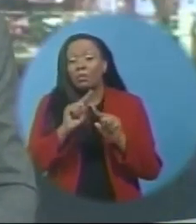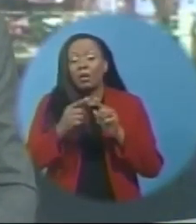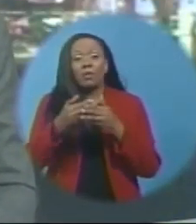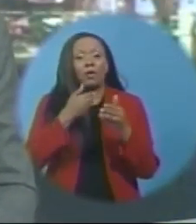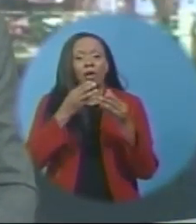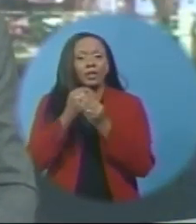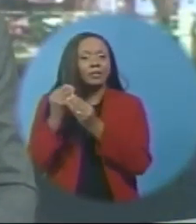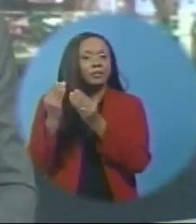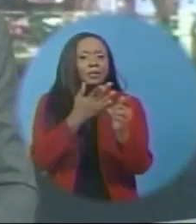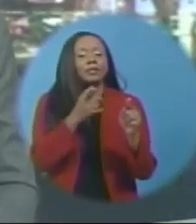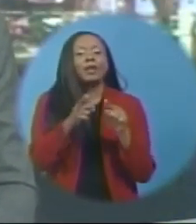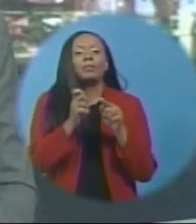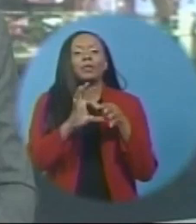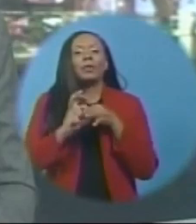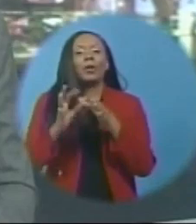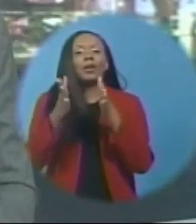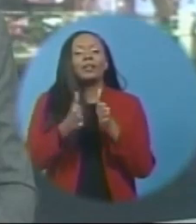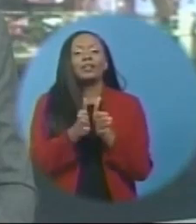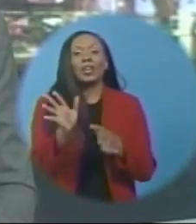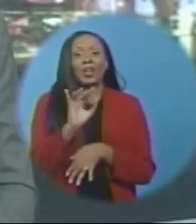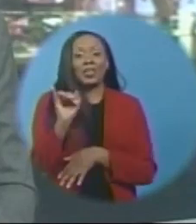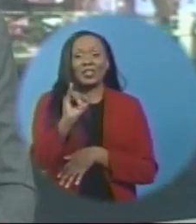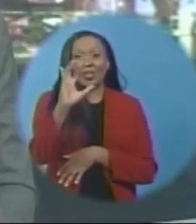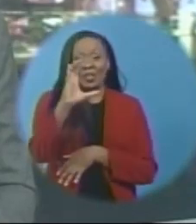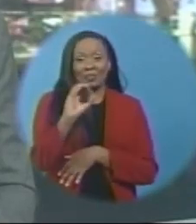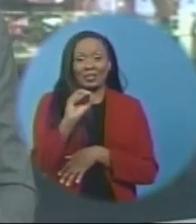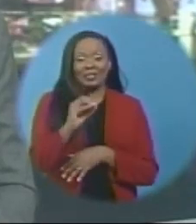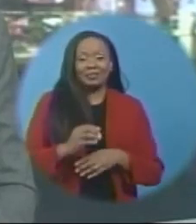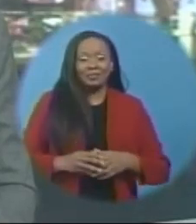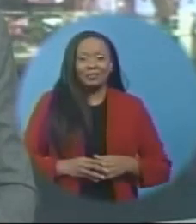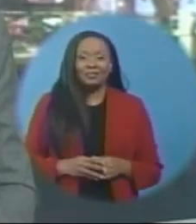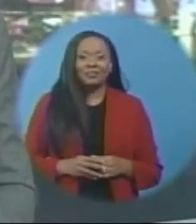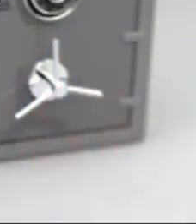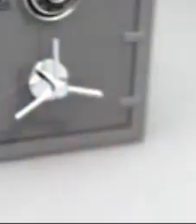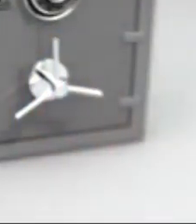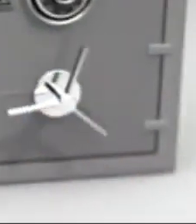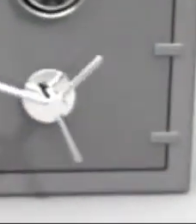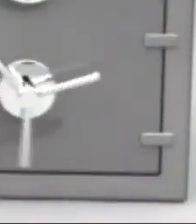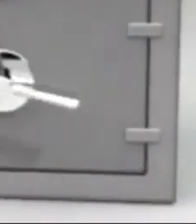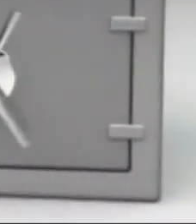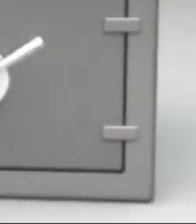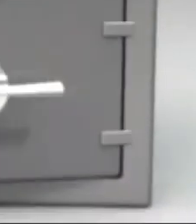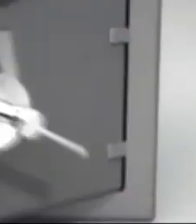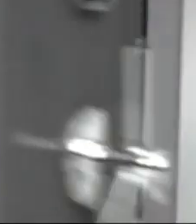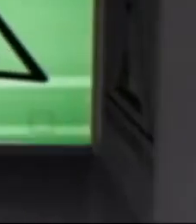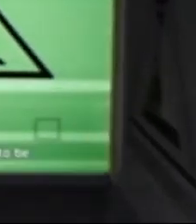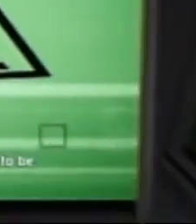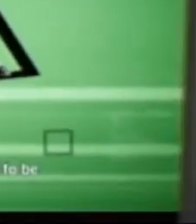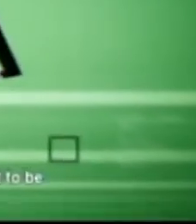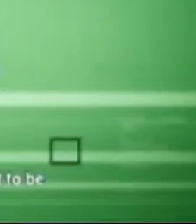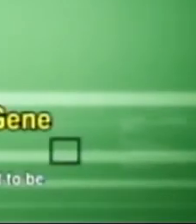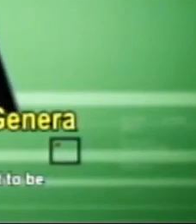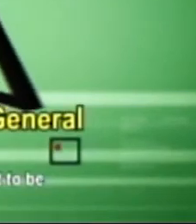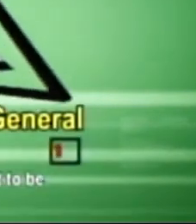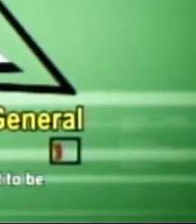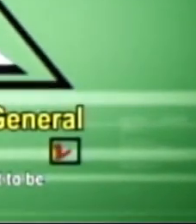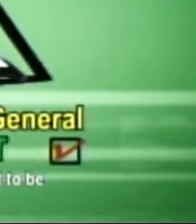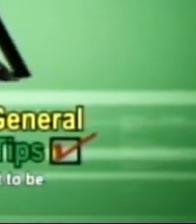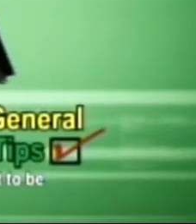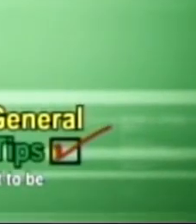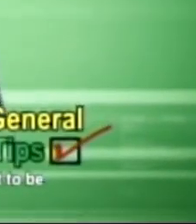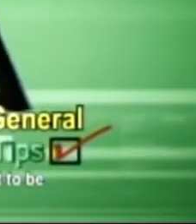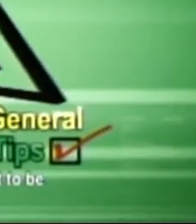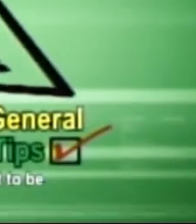ahead, but before we get there, here's a tip from Cooperators General Insurance. This tip of the day is brought to you by Cooperators